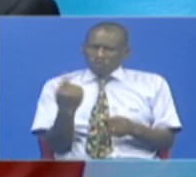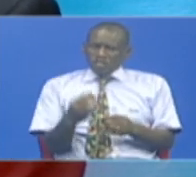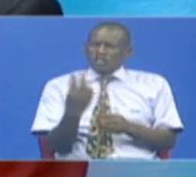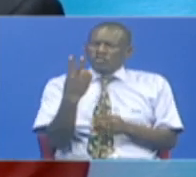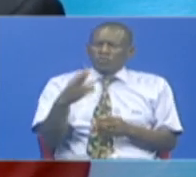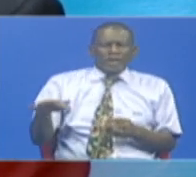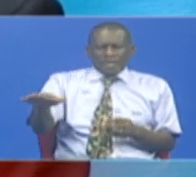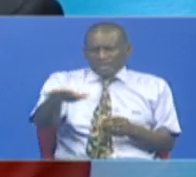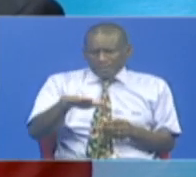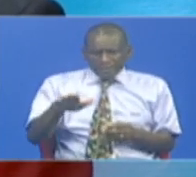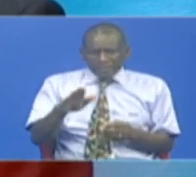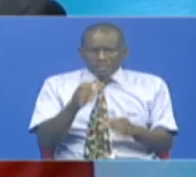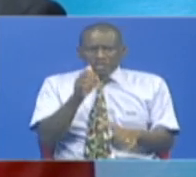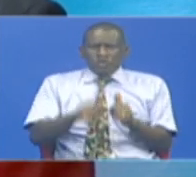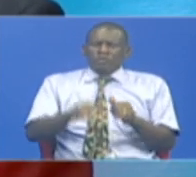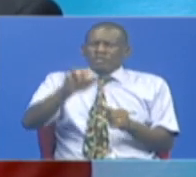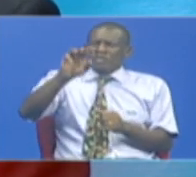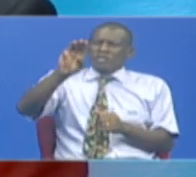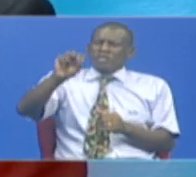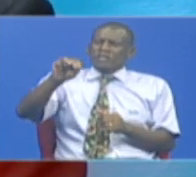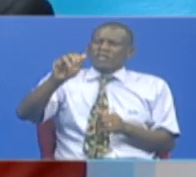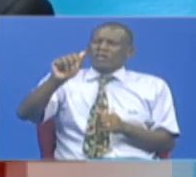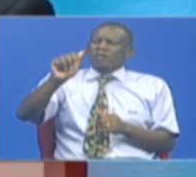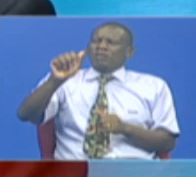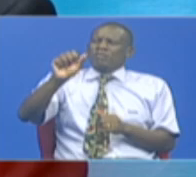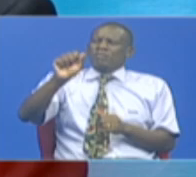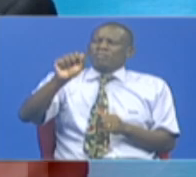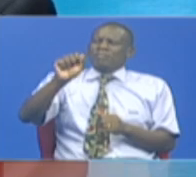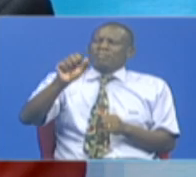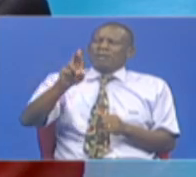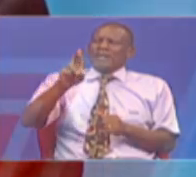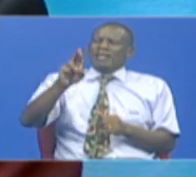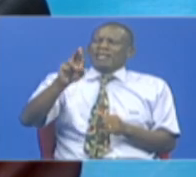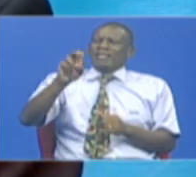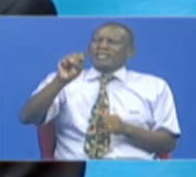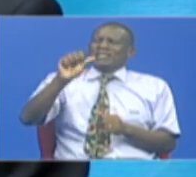areas, which is Marsabit and Turkana. As it relates to COVID